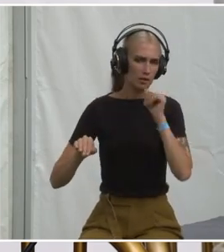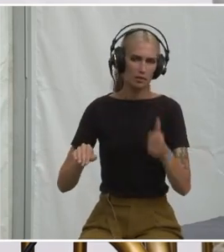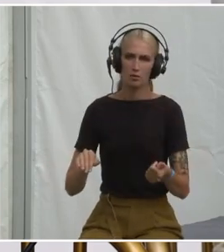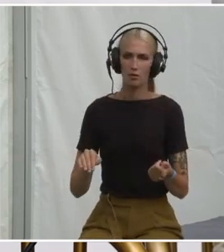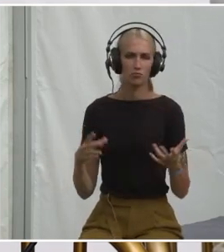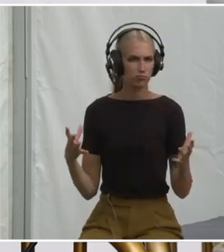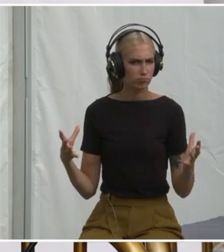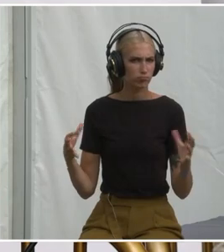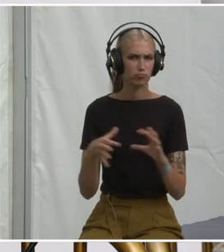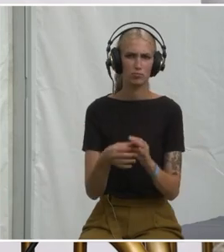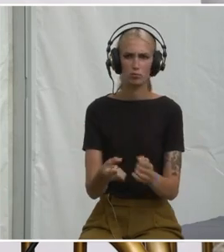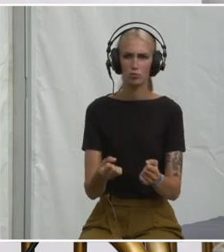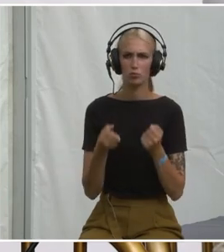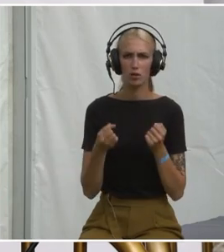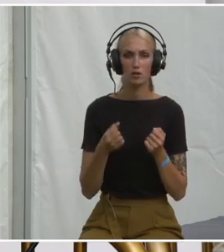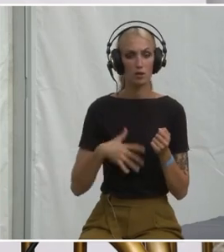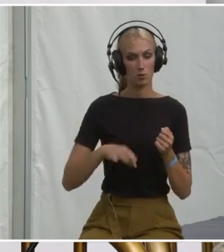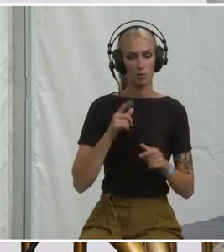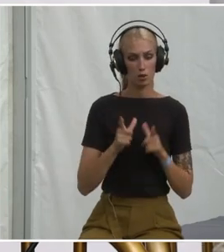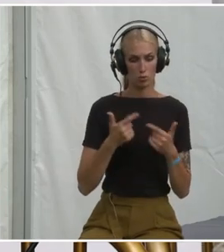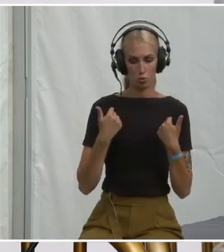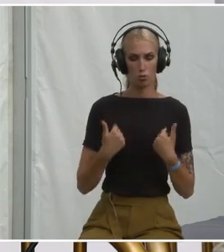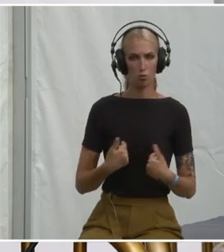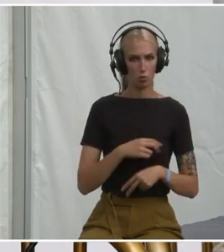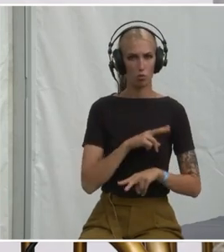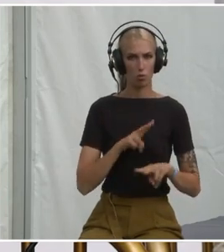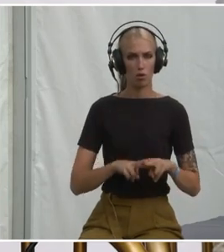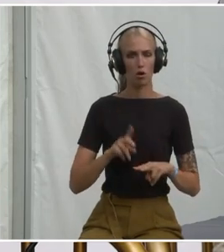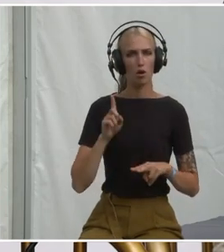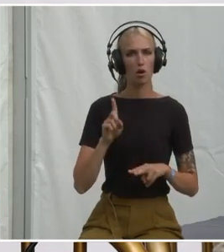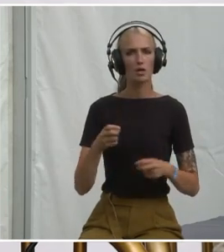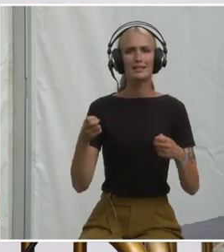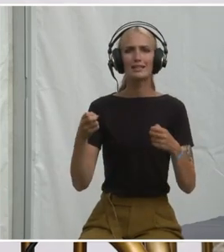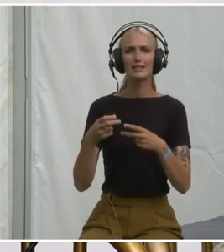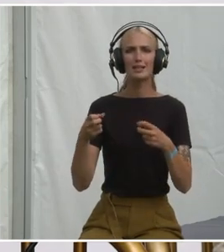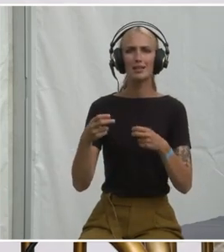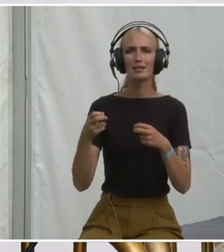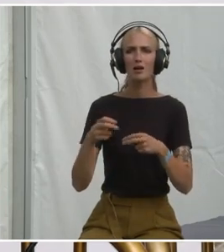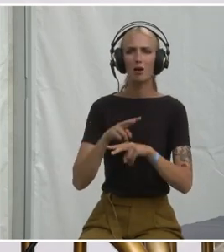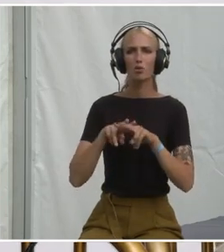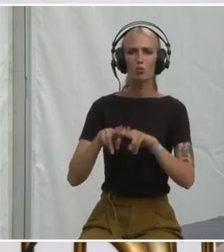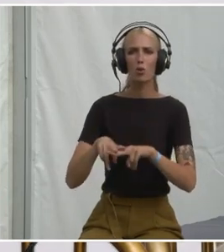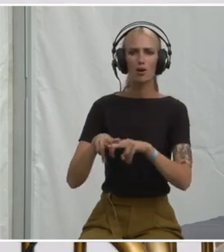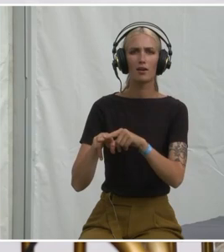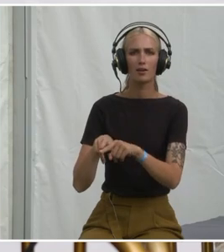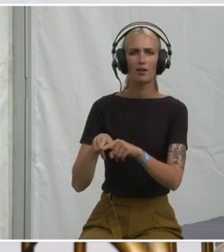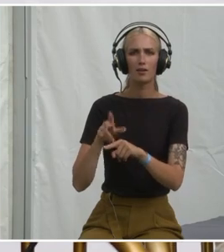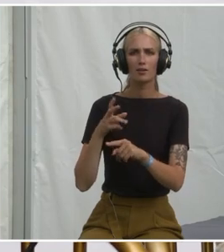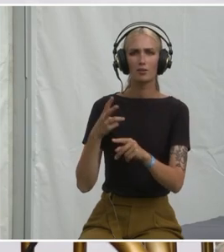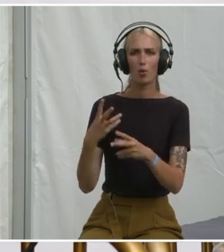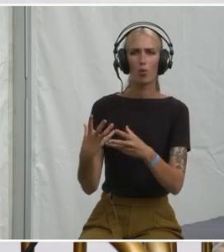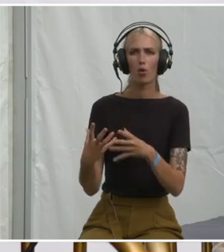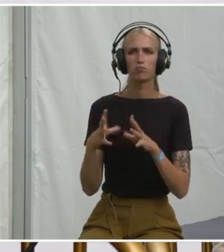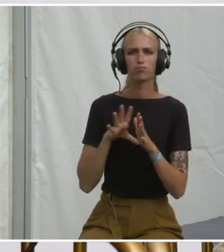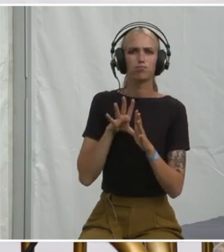here, but digital presence is immersed into